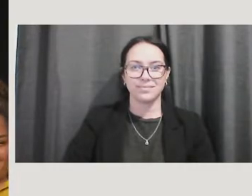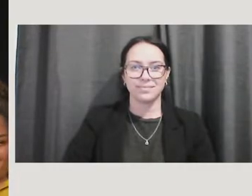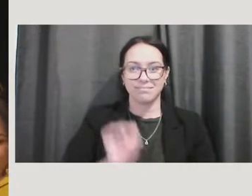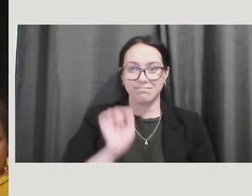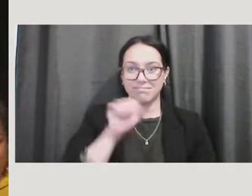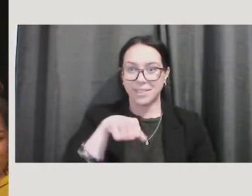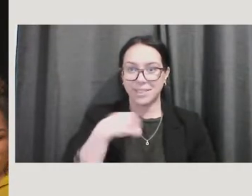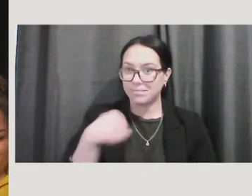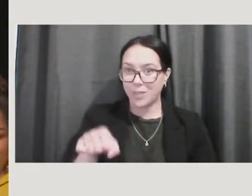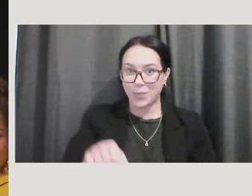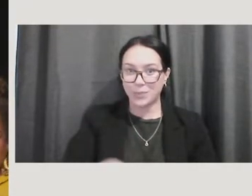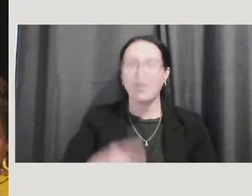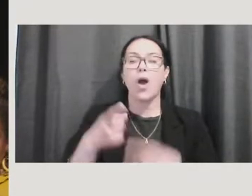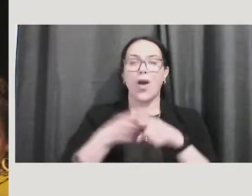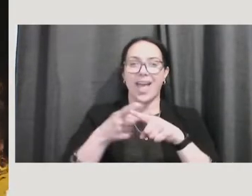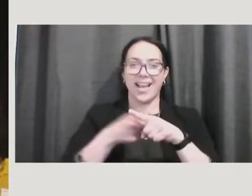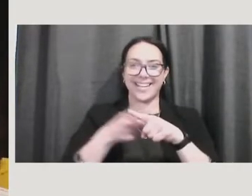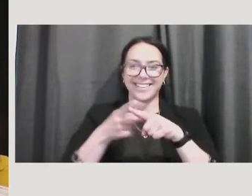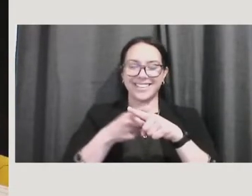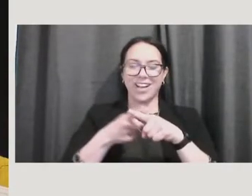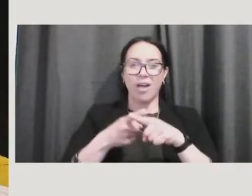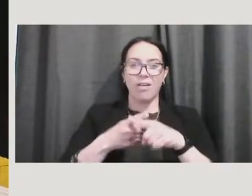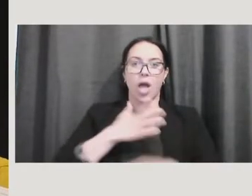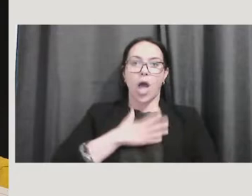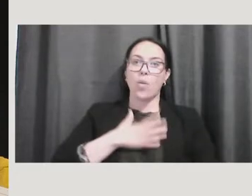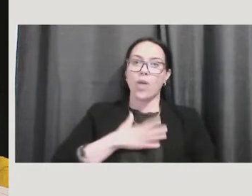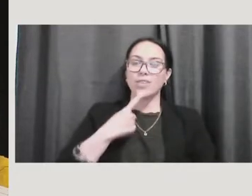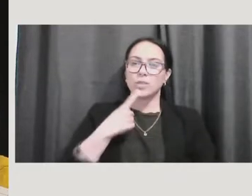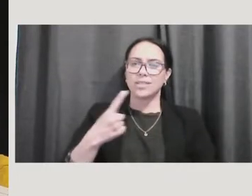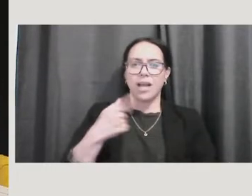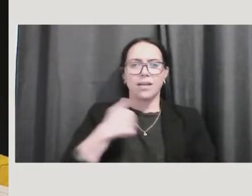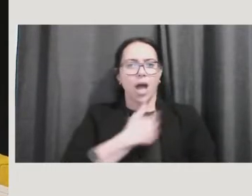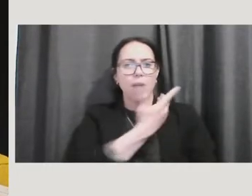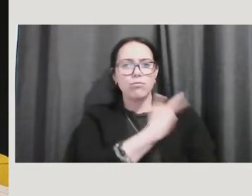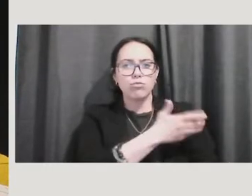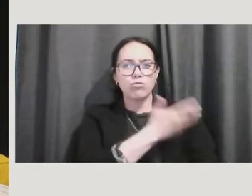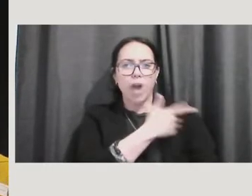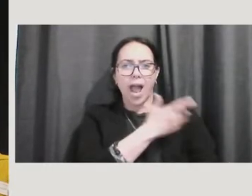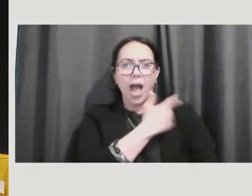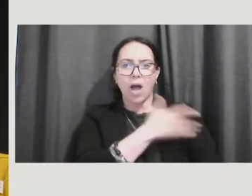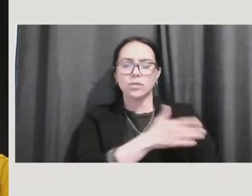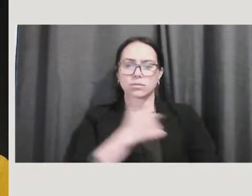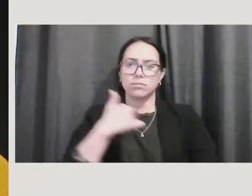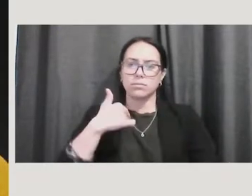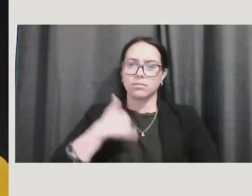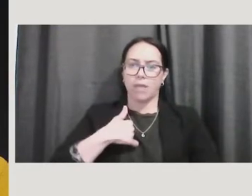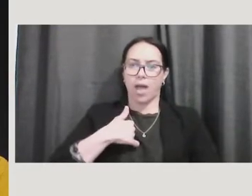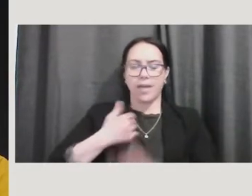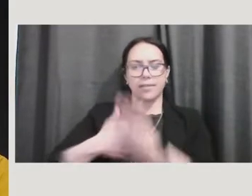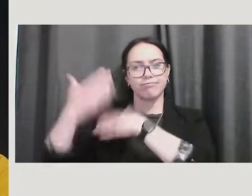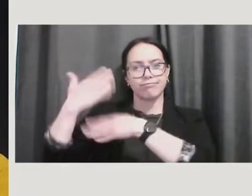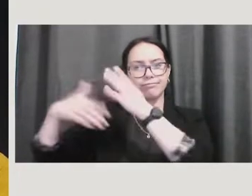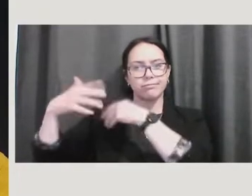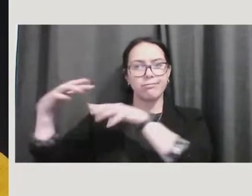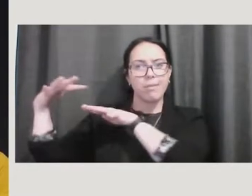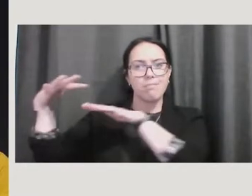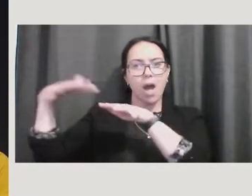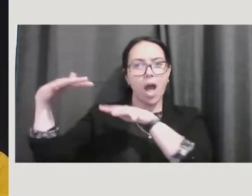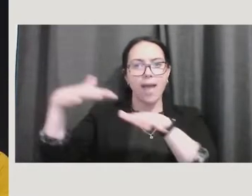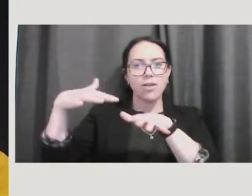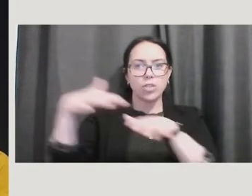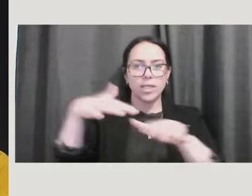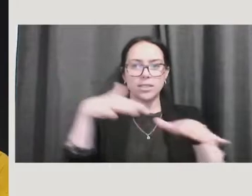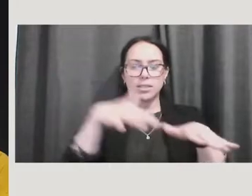I always like to say that I'm a proud product of a migrant dream um my family migrated